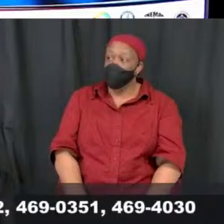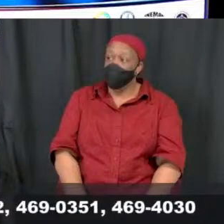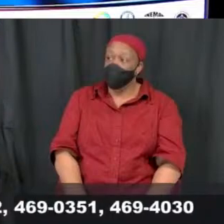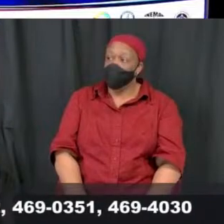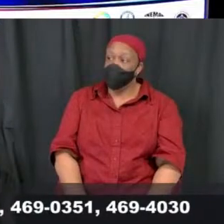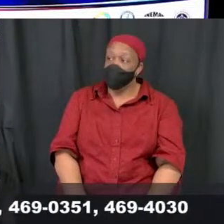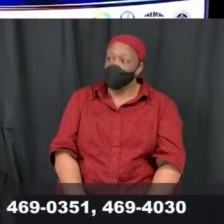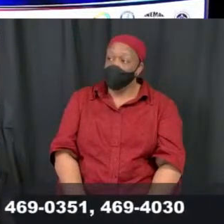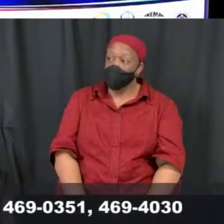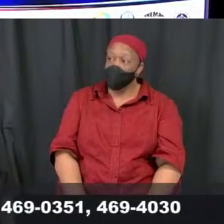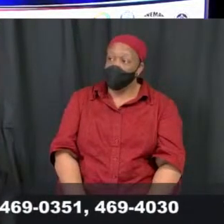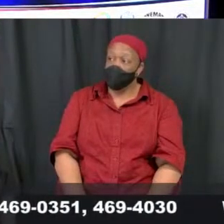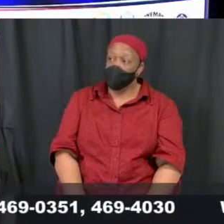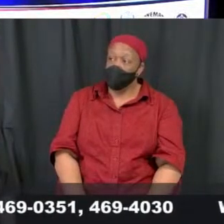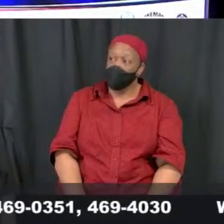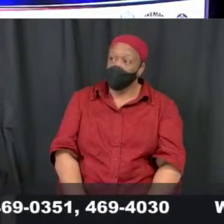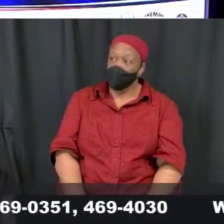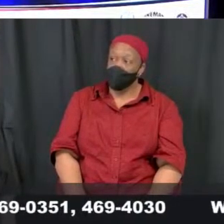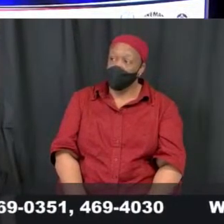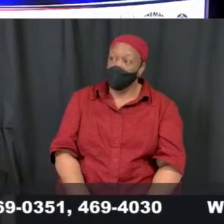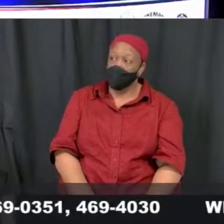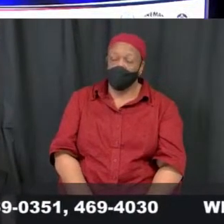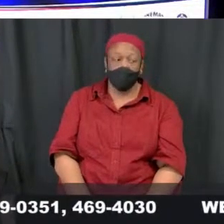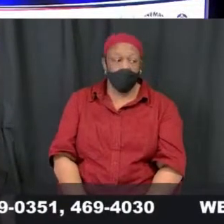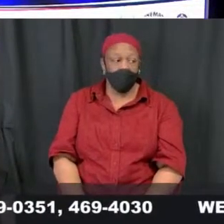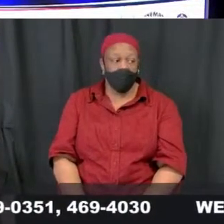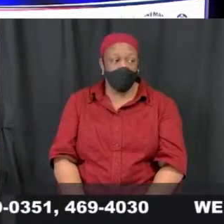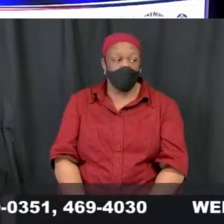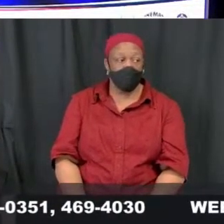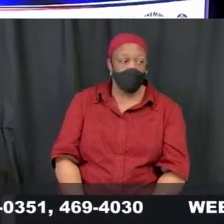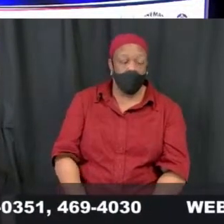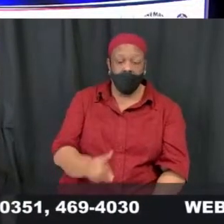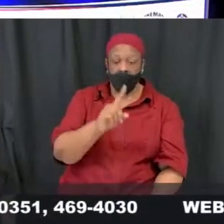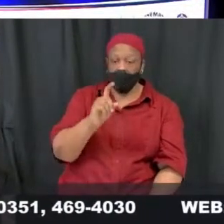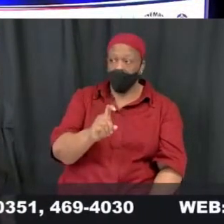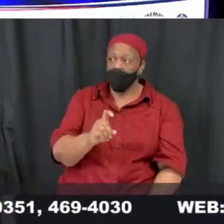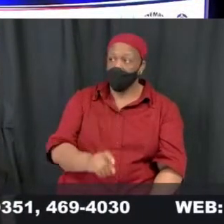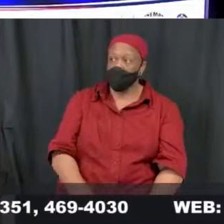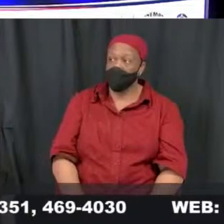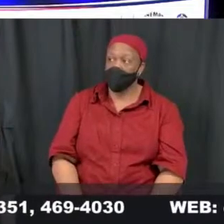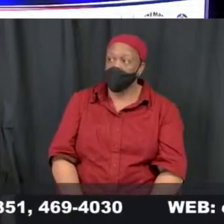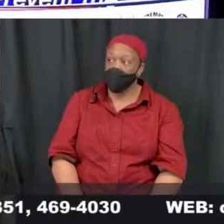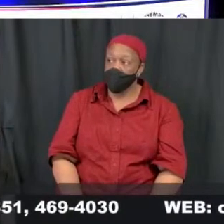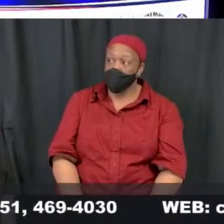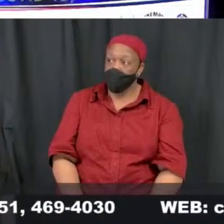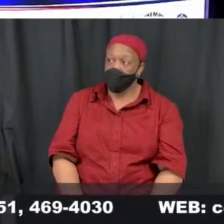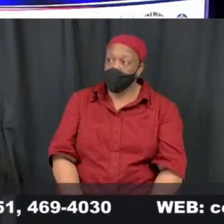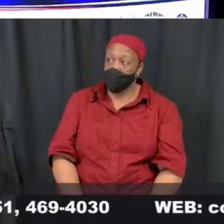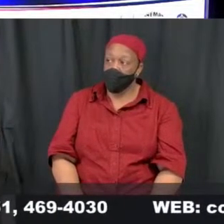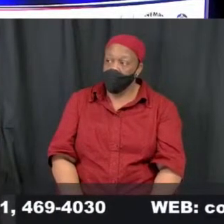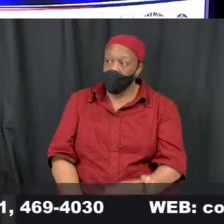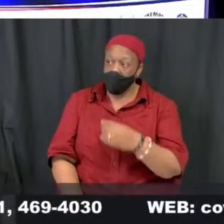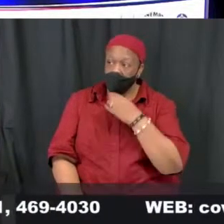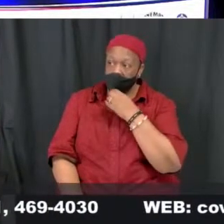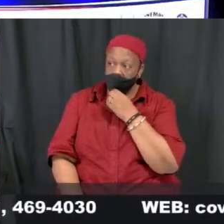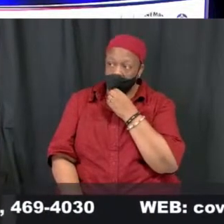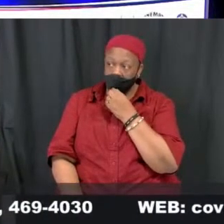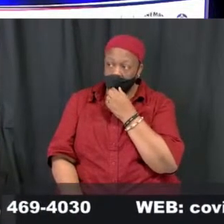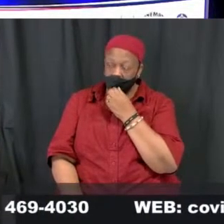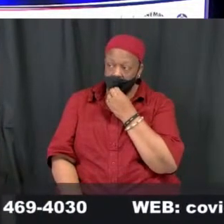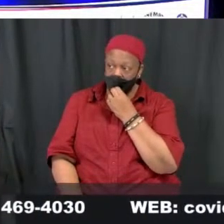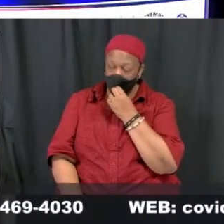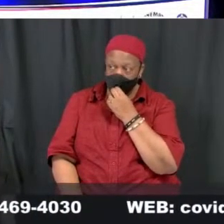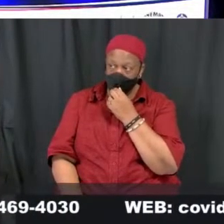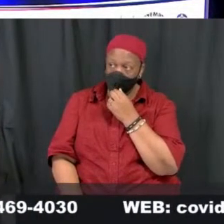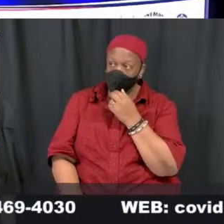And it's a question for Superintendent Henry. Someone is making a case